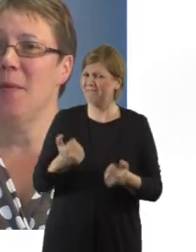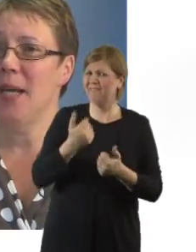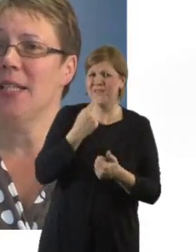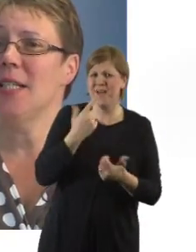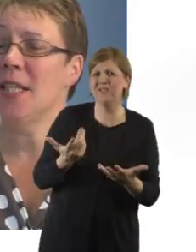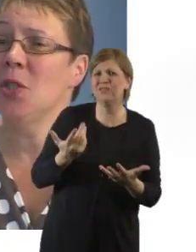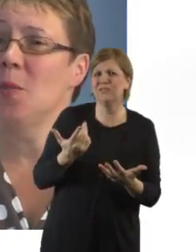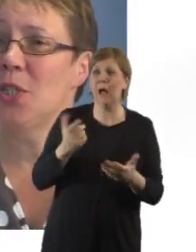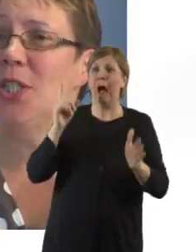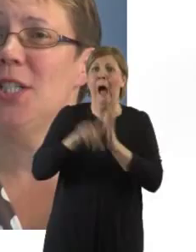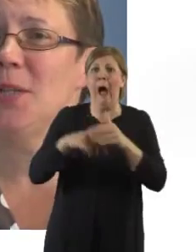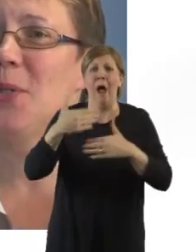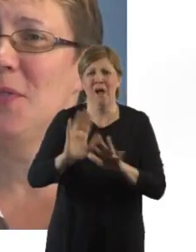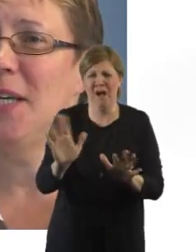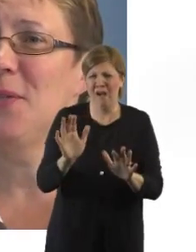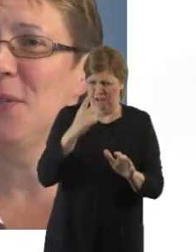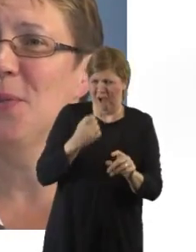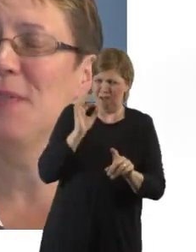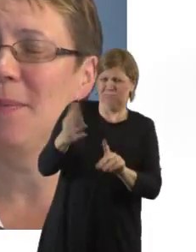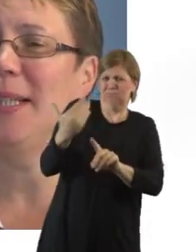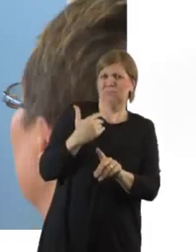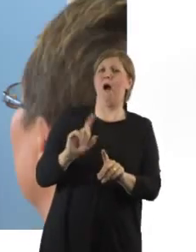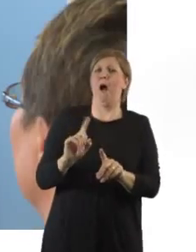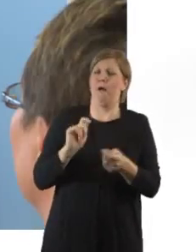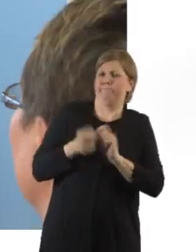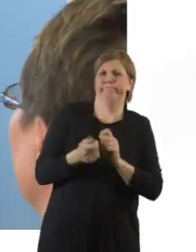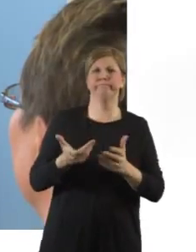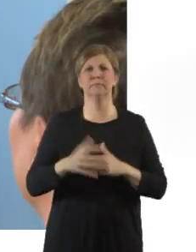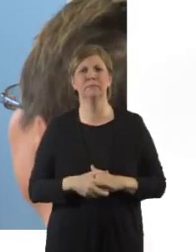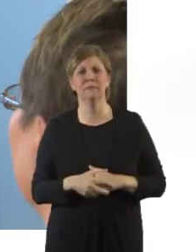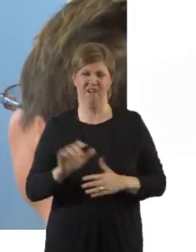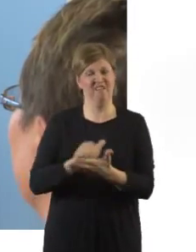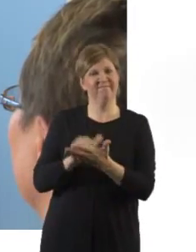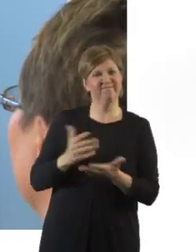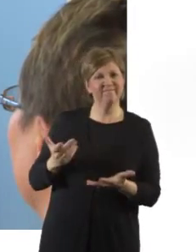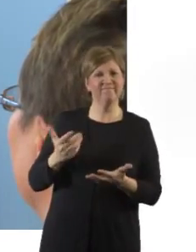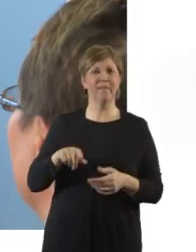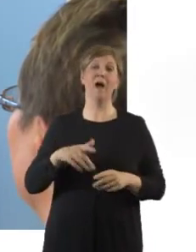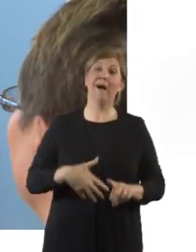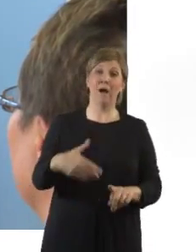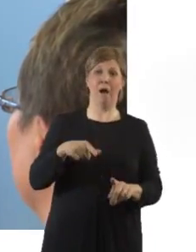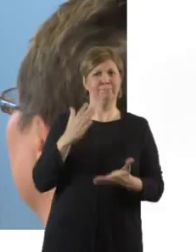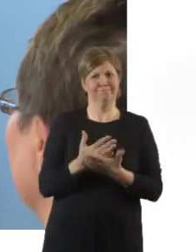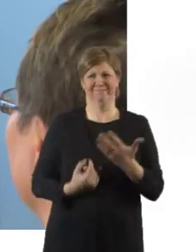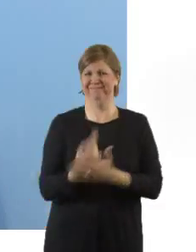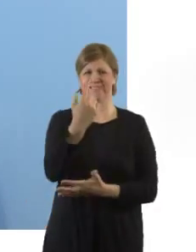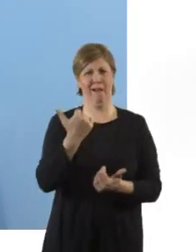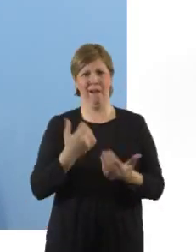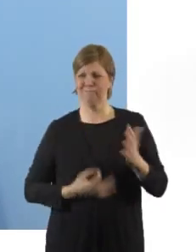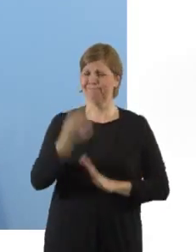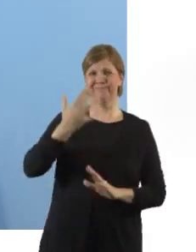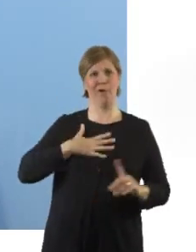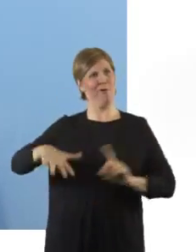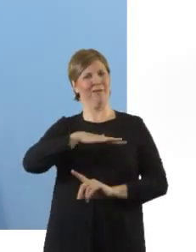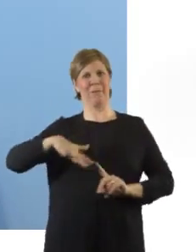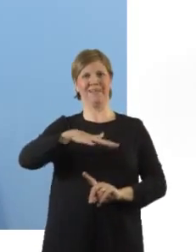correct, and pregnancy is a good opportunity to improve the health of the whole family. Goodness, we've only been talking for 5 minutes and already my mind's whirling. What about the